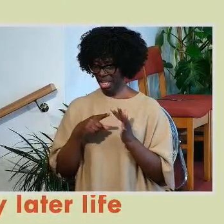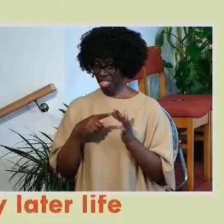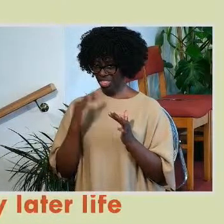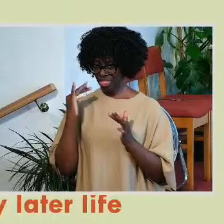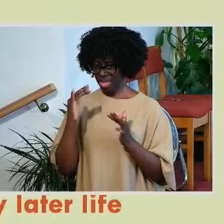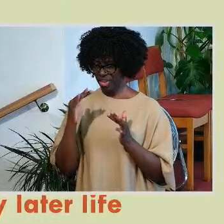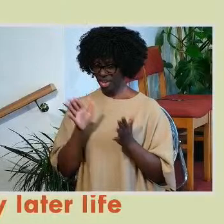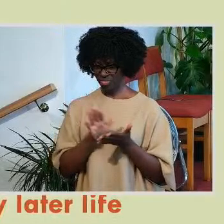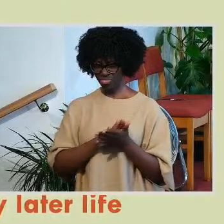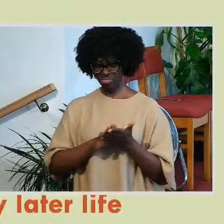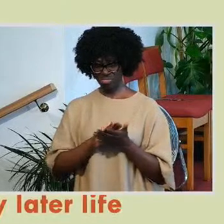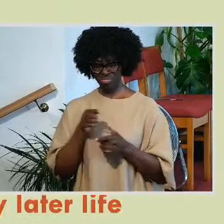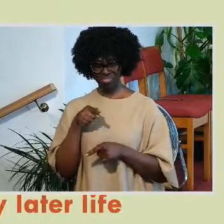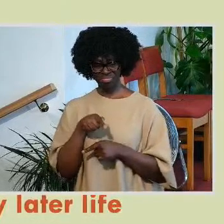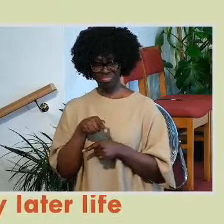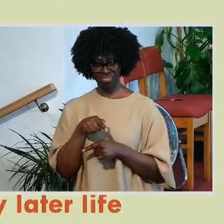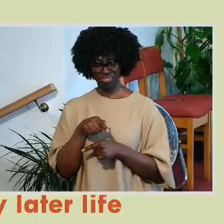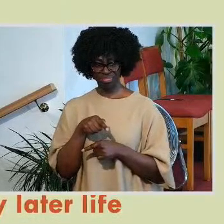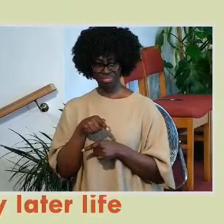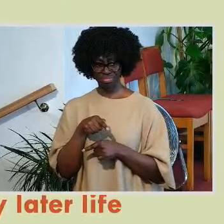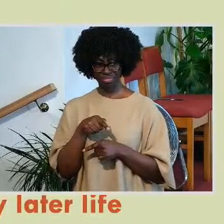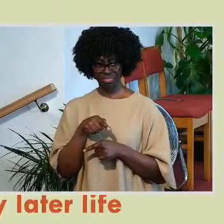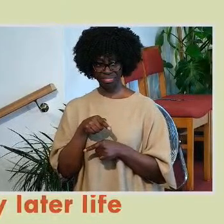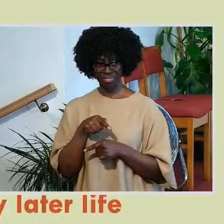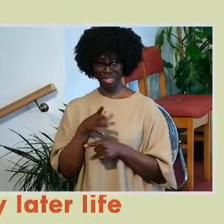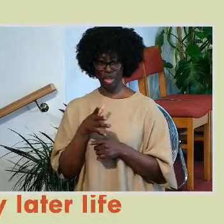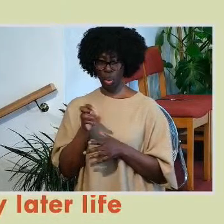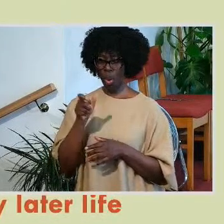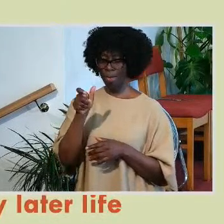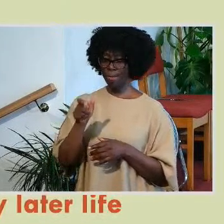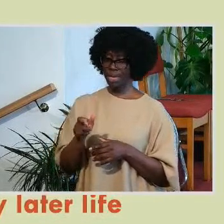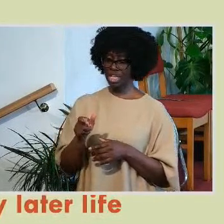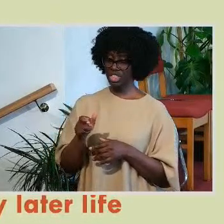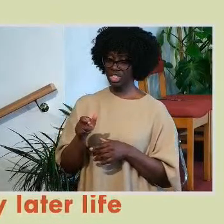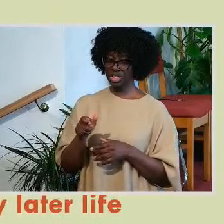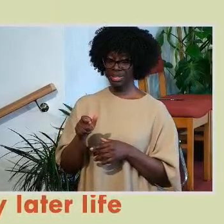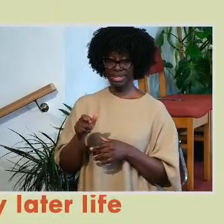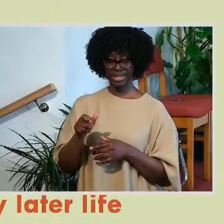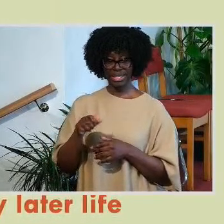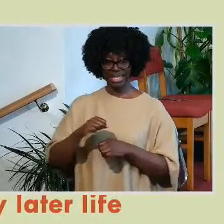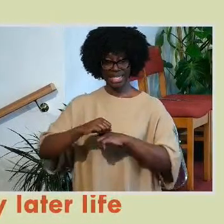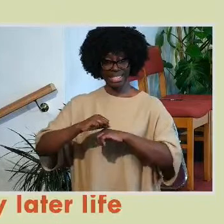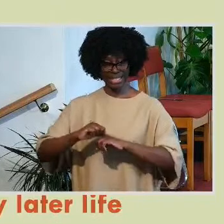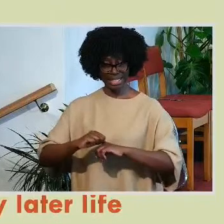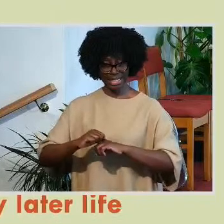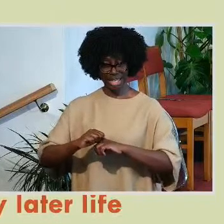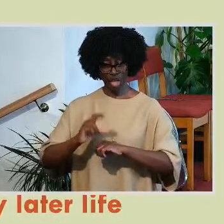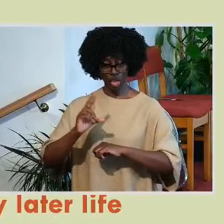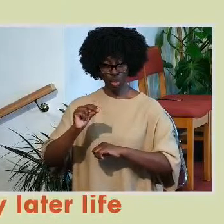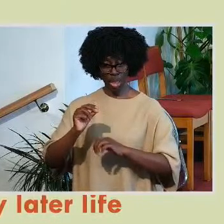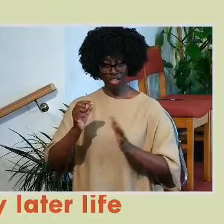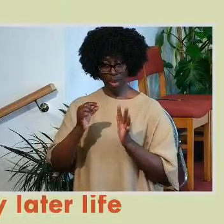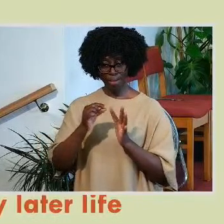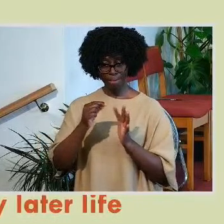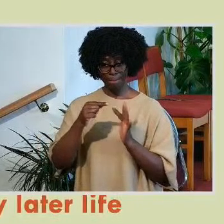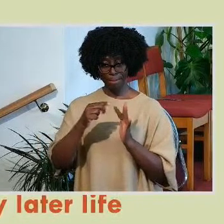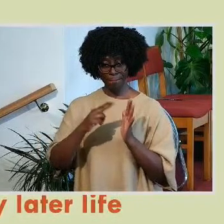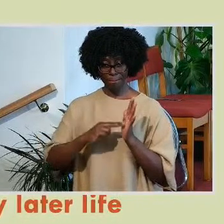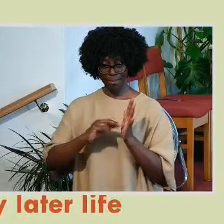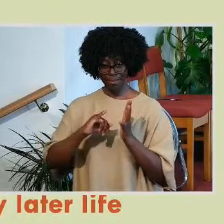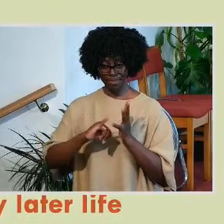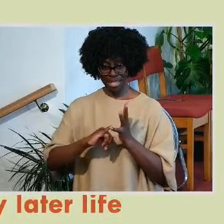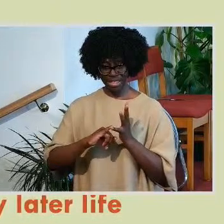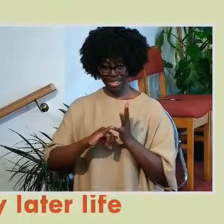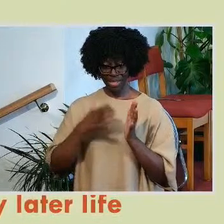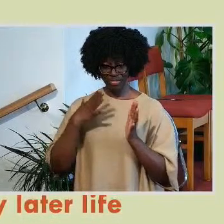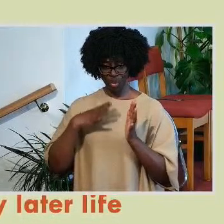on, let's say, 12 pins, so we say these risk factors are 12 pins, if you want to improve the